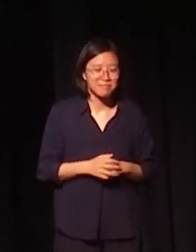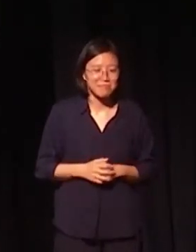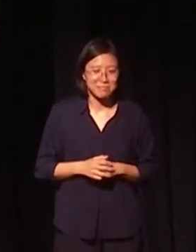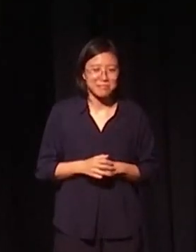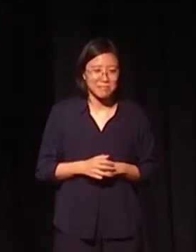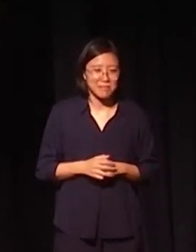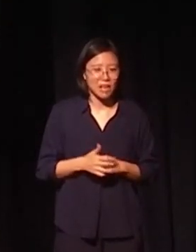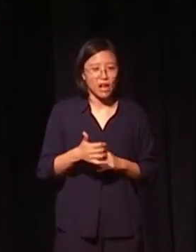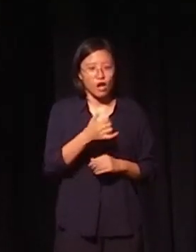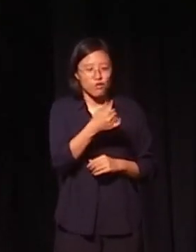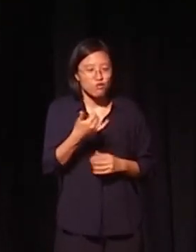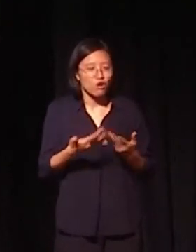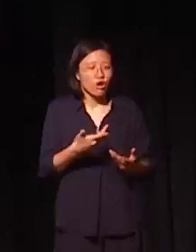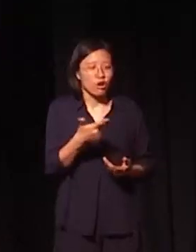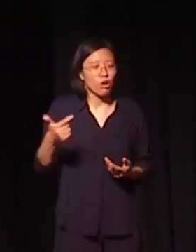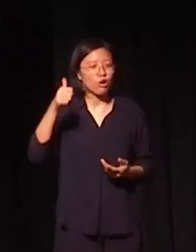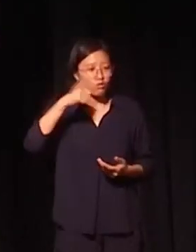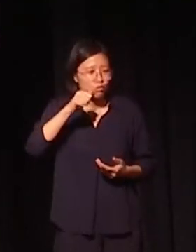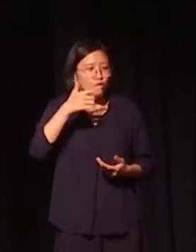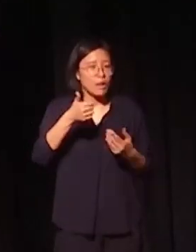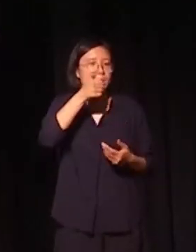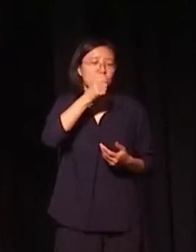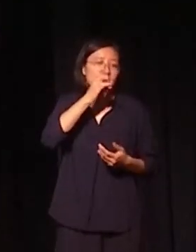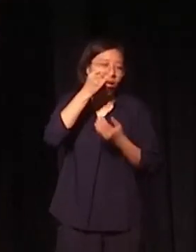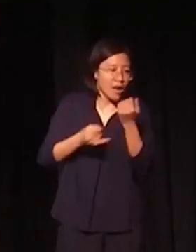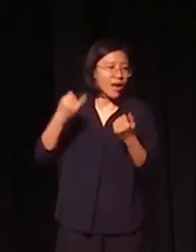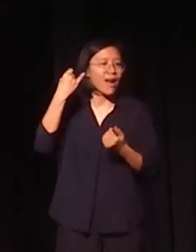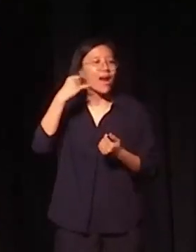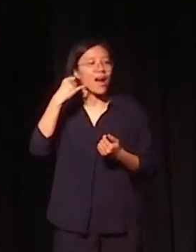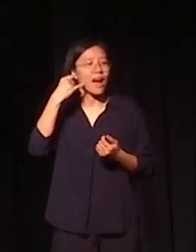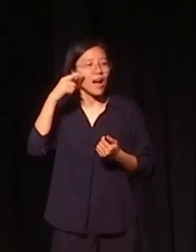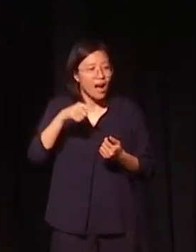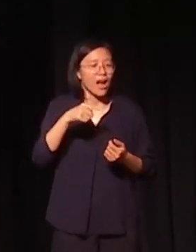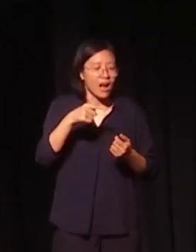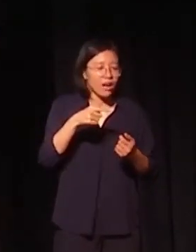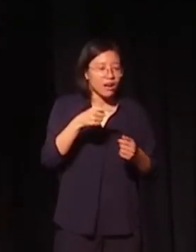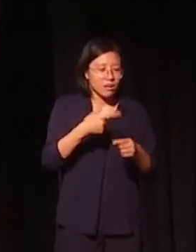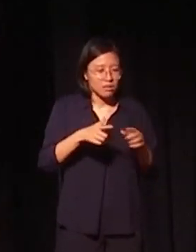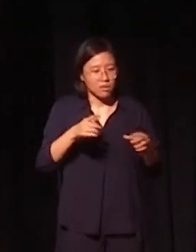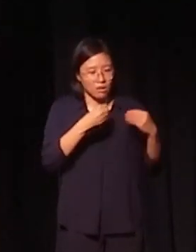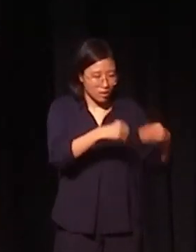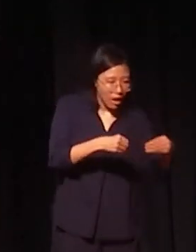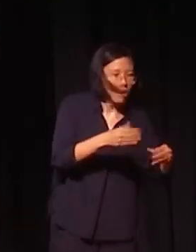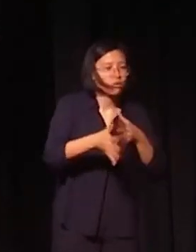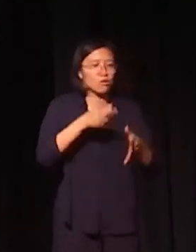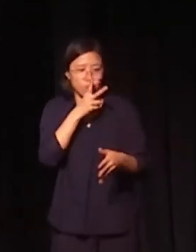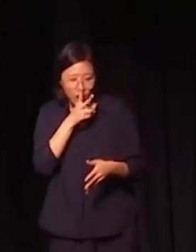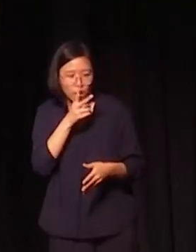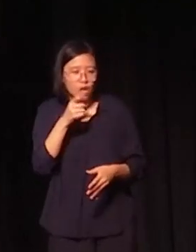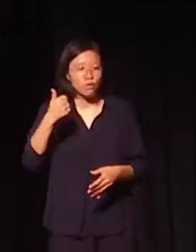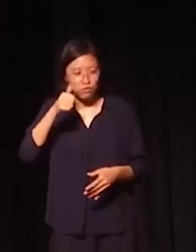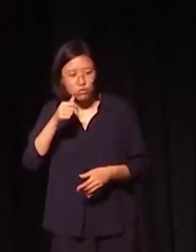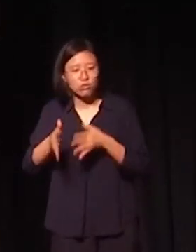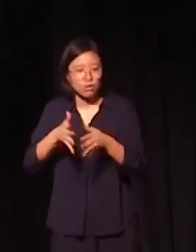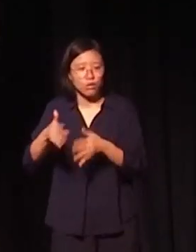people like me and others who work as interpreters or teachers with the deaf community, then that number is obviously a lot bigger. And when I last